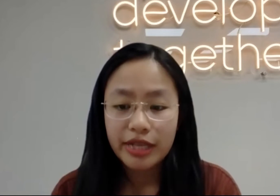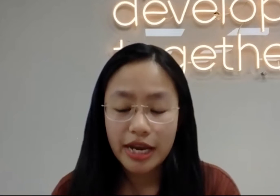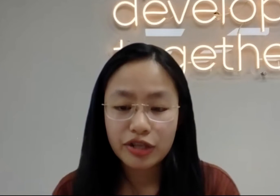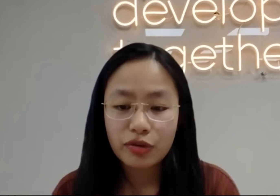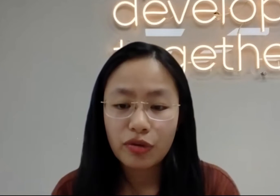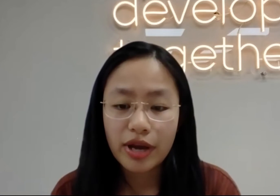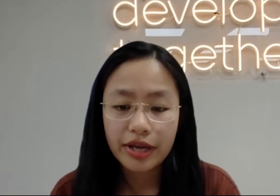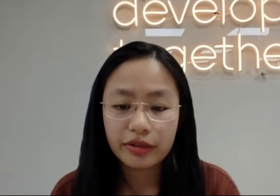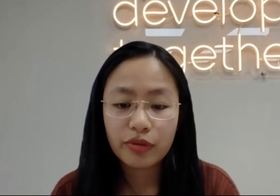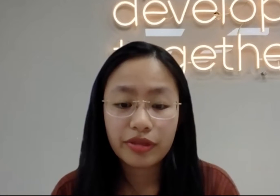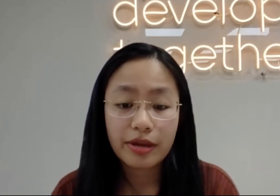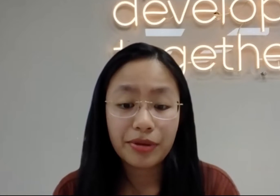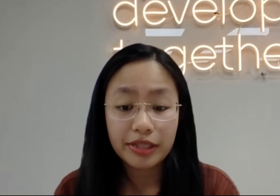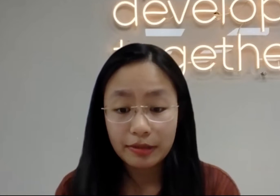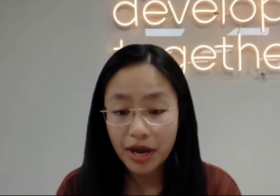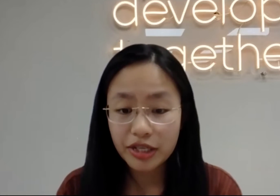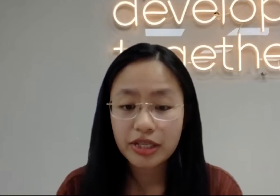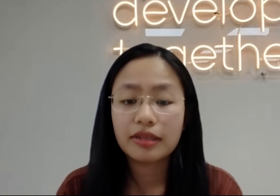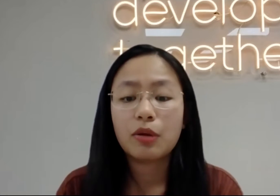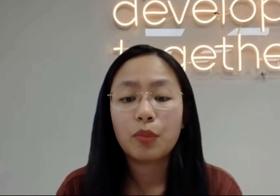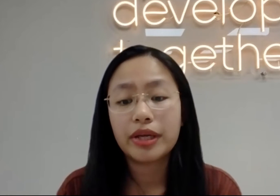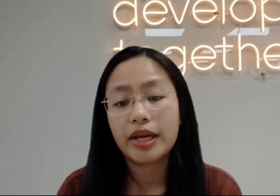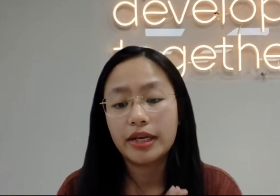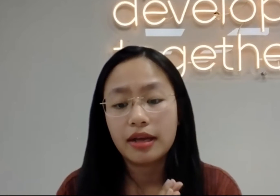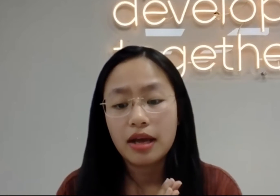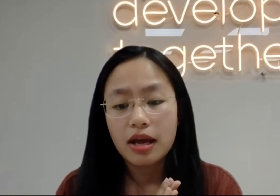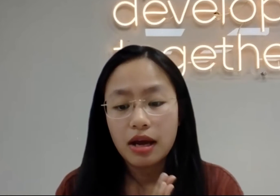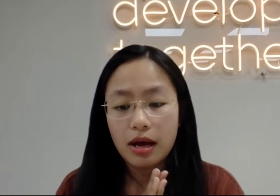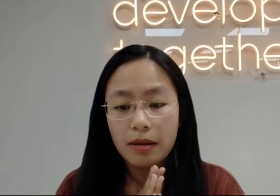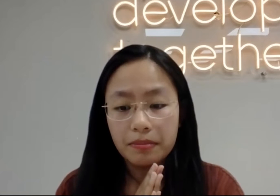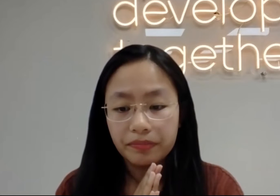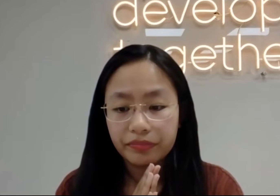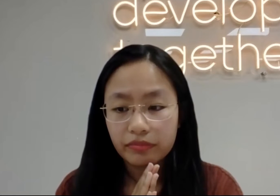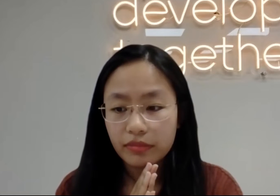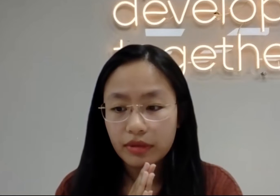immense potential, and with their participation, we can